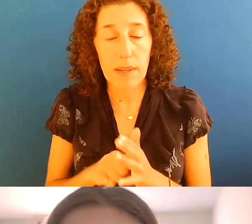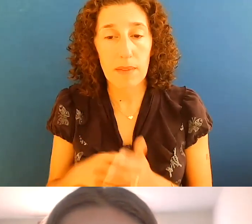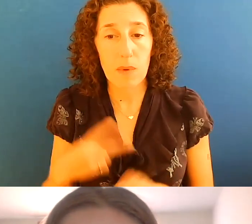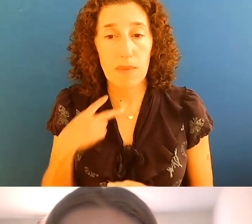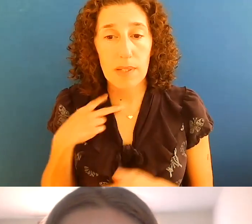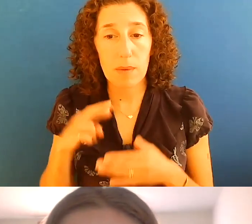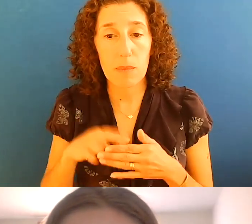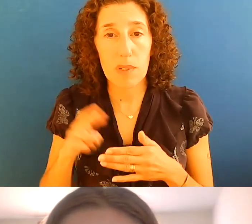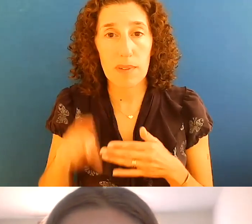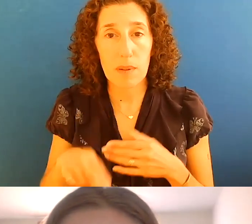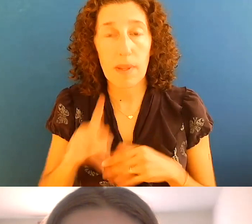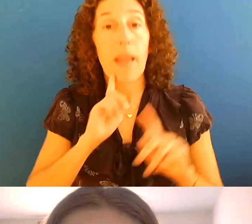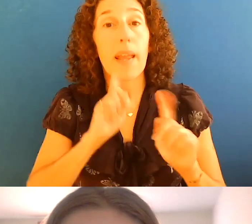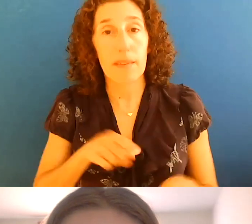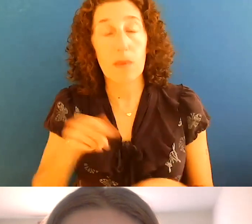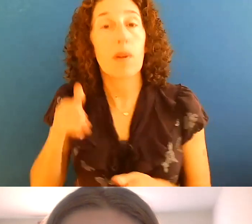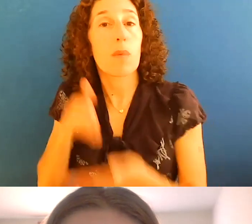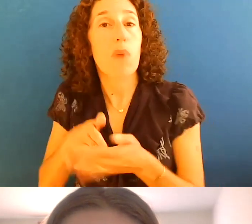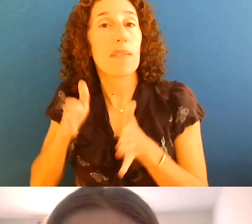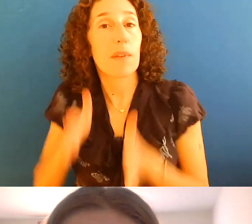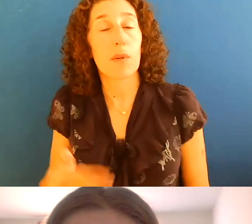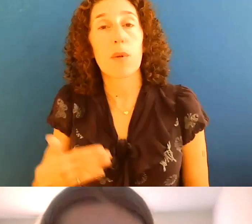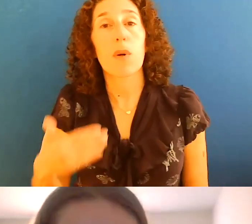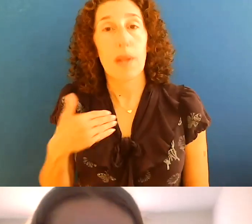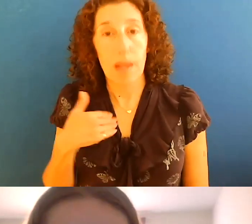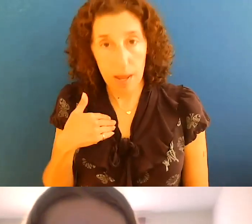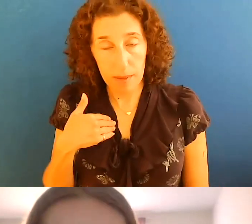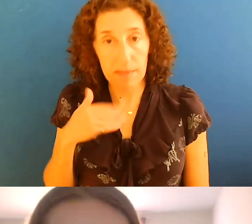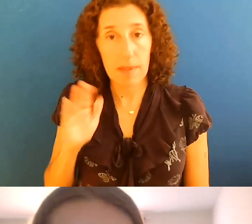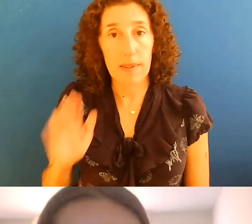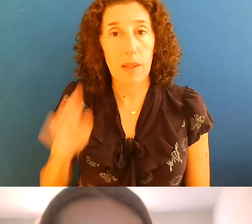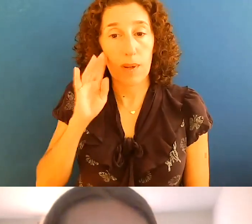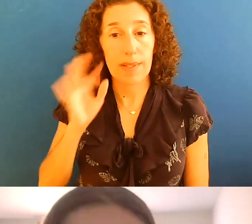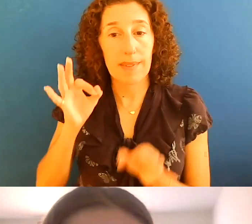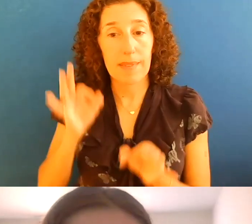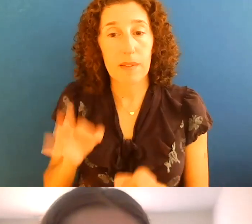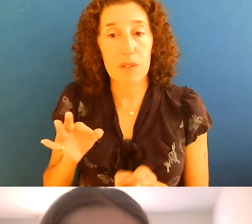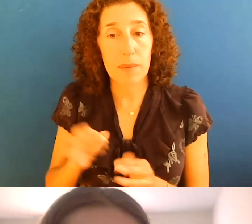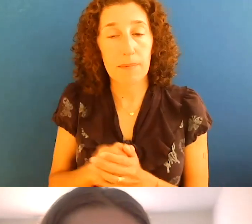have absolute prosecutorial discretion. If they choose not to move forward with a criminal case